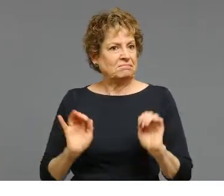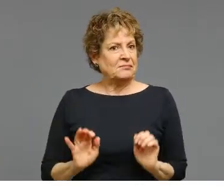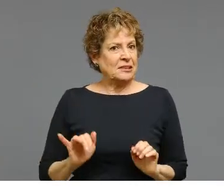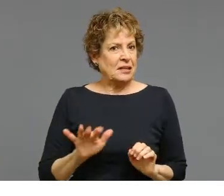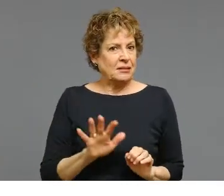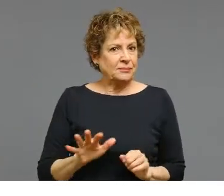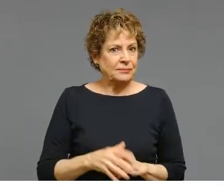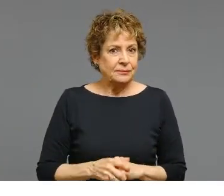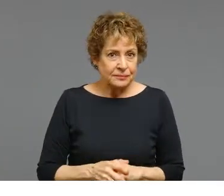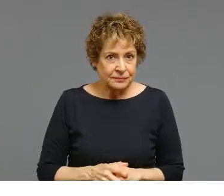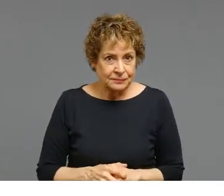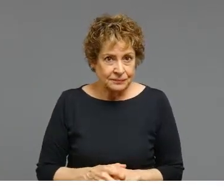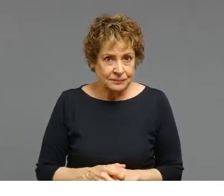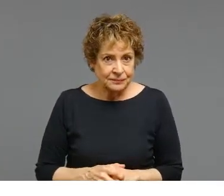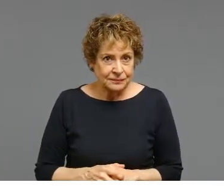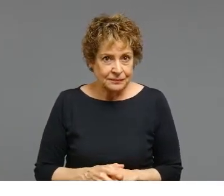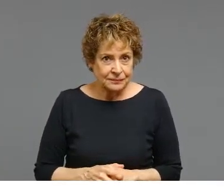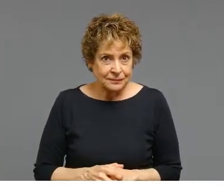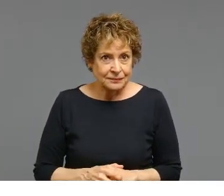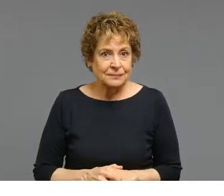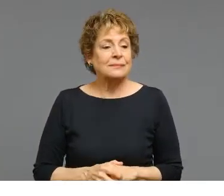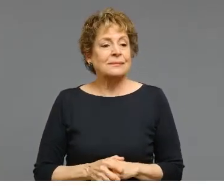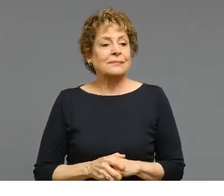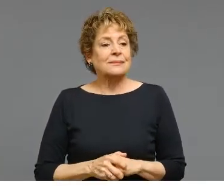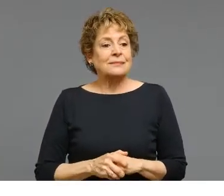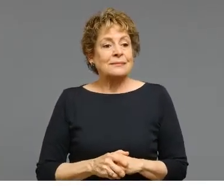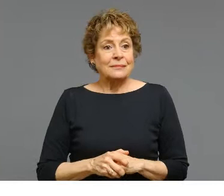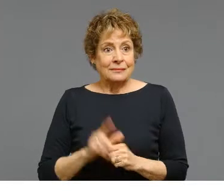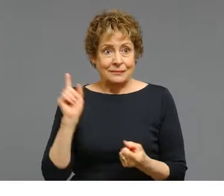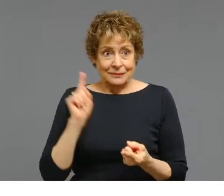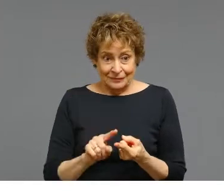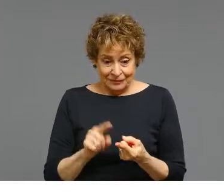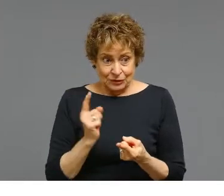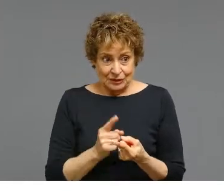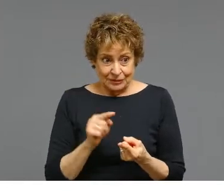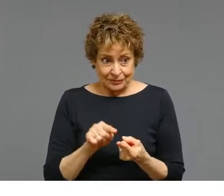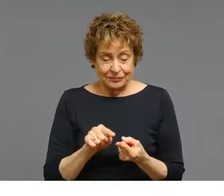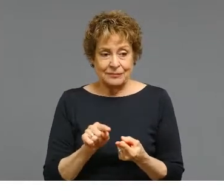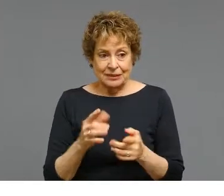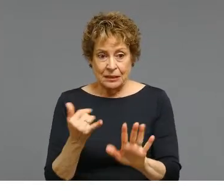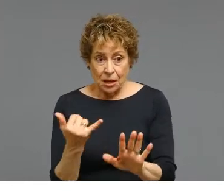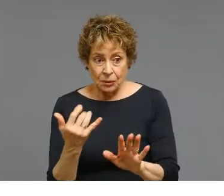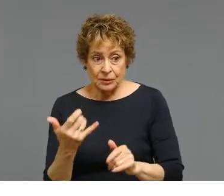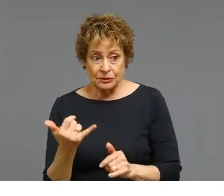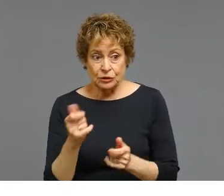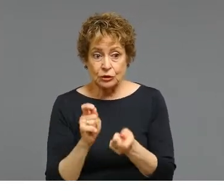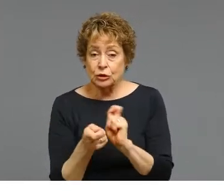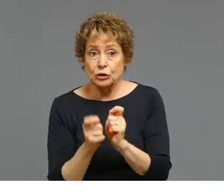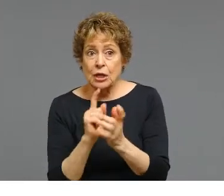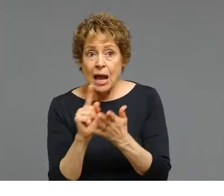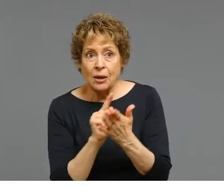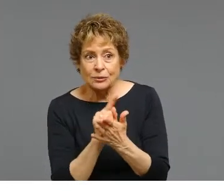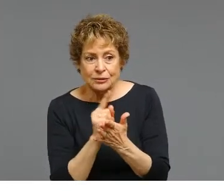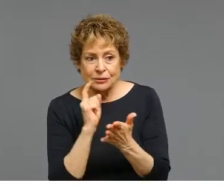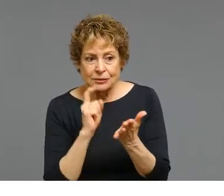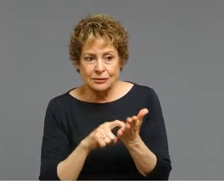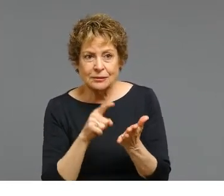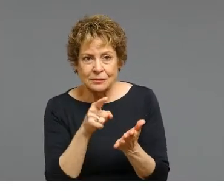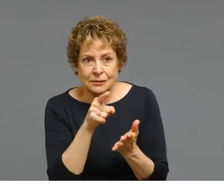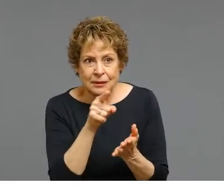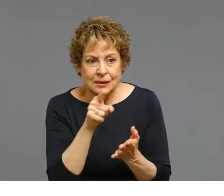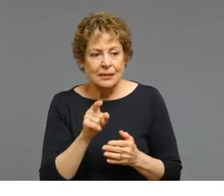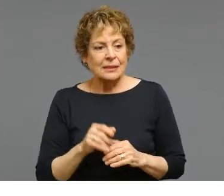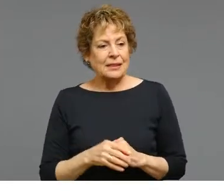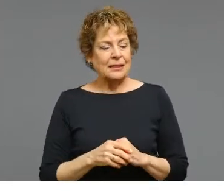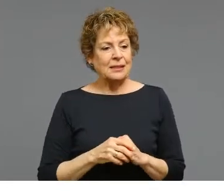Because of the decreased demand, we are going to start modifying some of our hours and our days of operations at those sites. We've taken